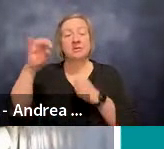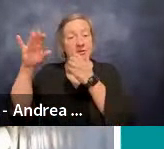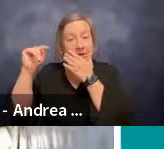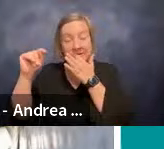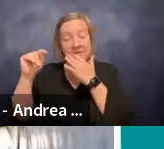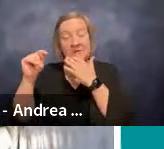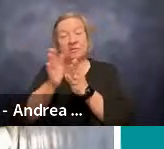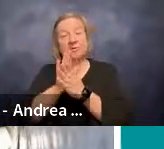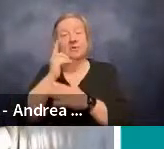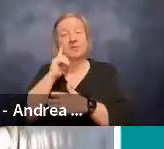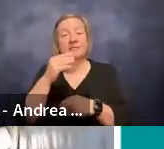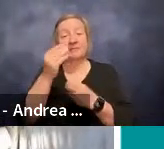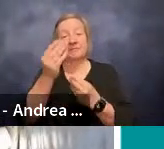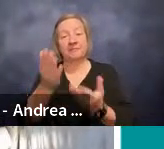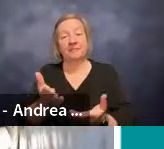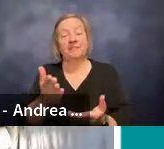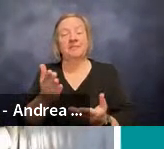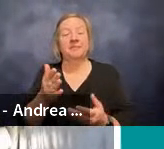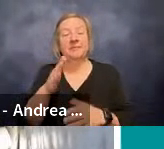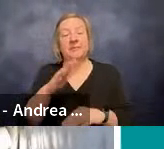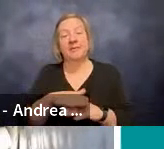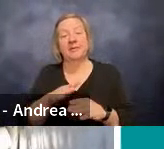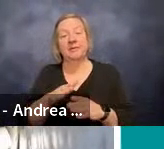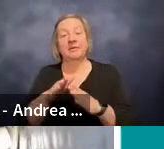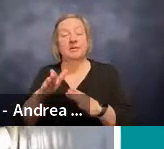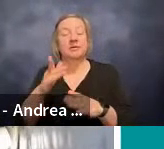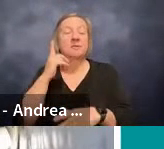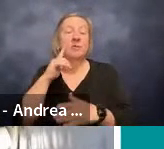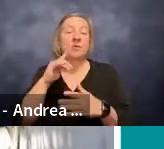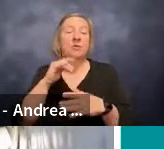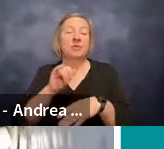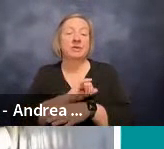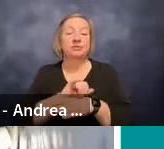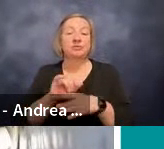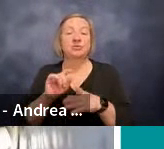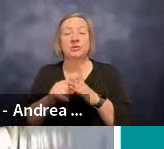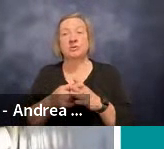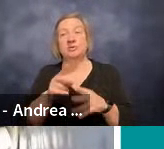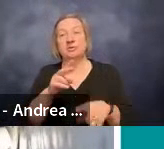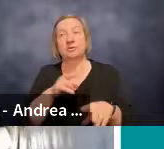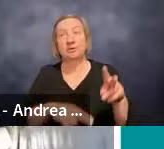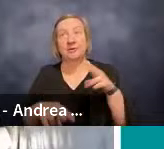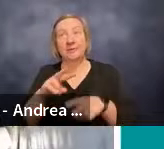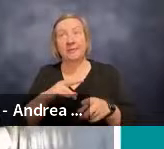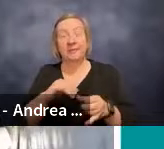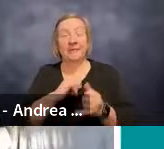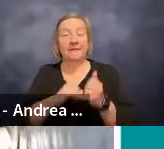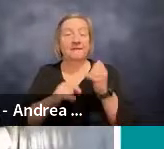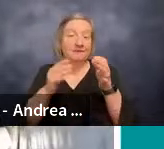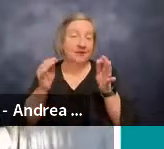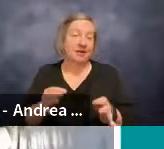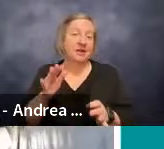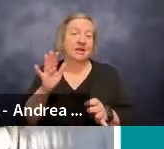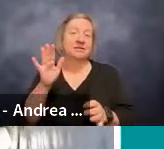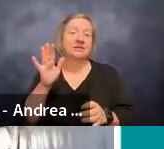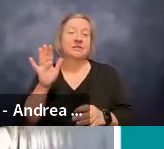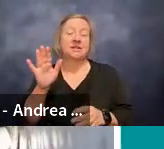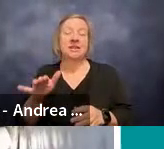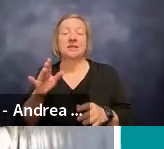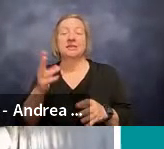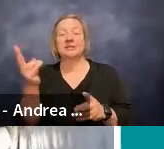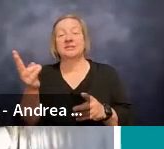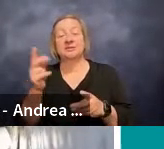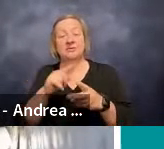request for proposals out on the street for the industry to start looking at and finalizing their teaming on these 2